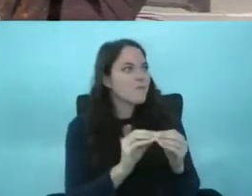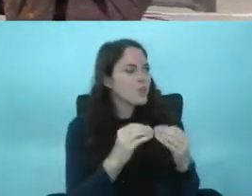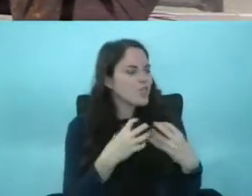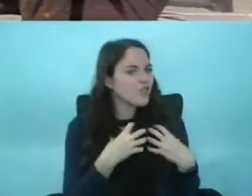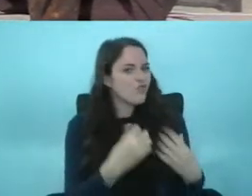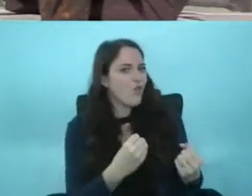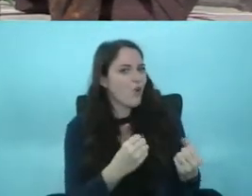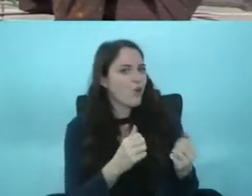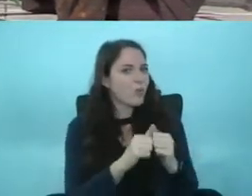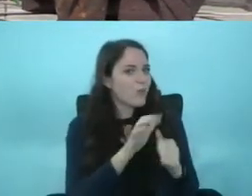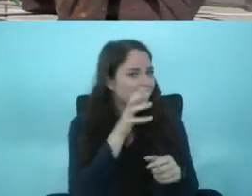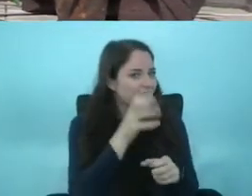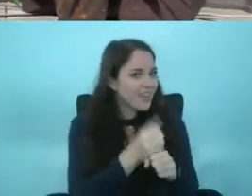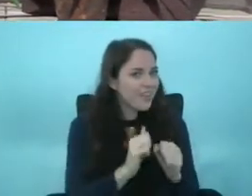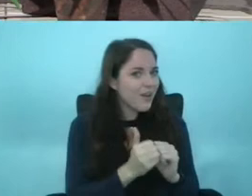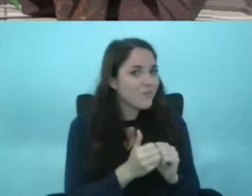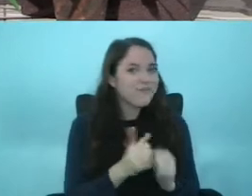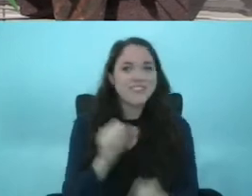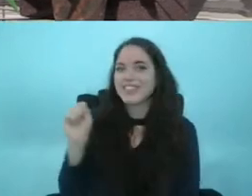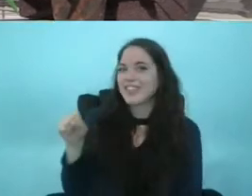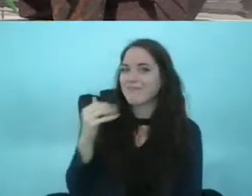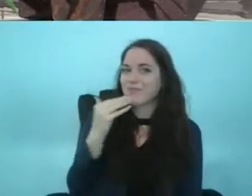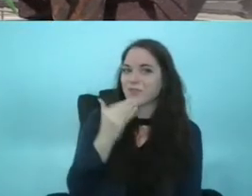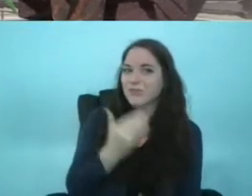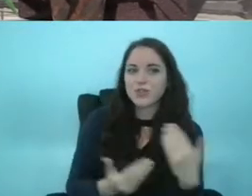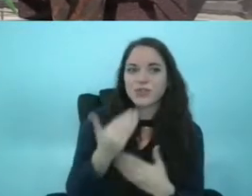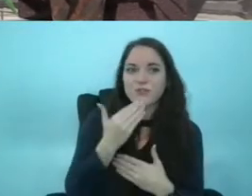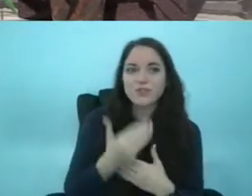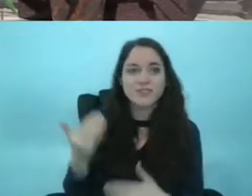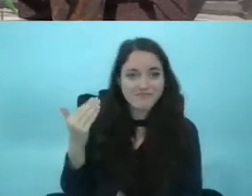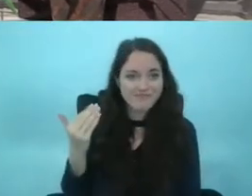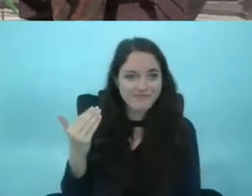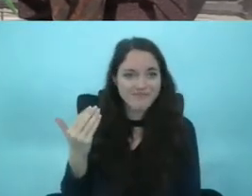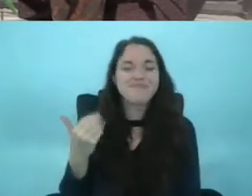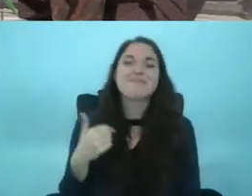Yes. Yes, good morning. This is Mama C.